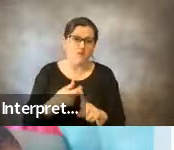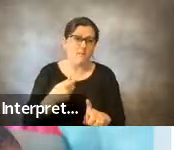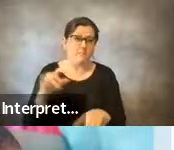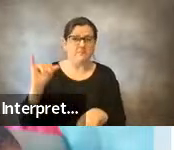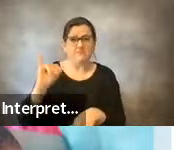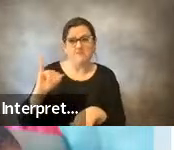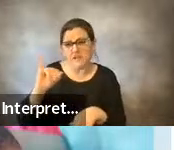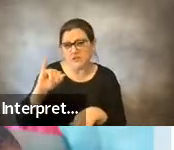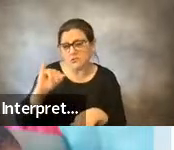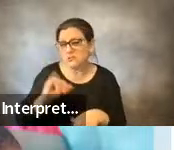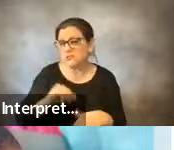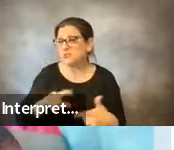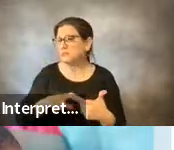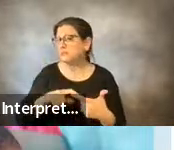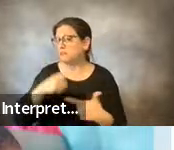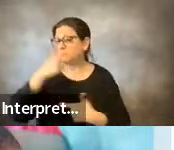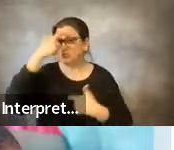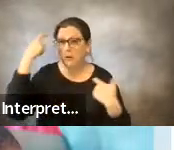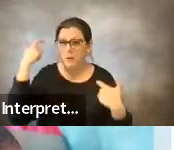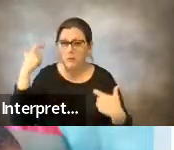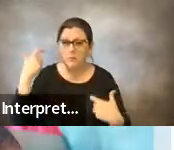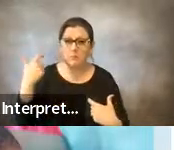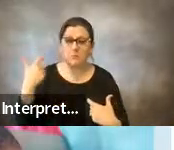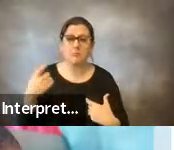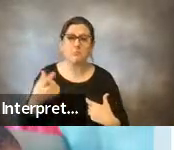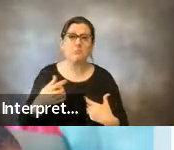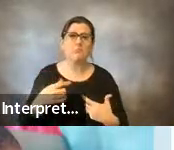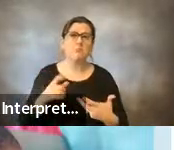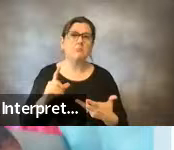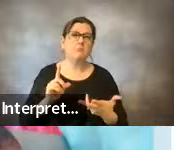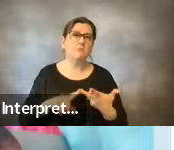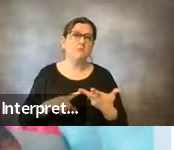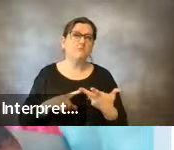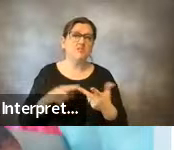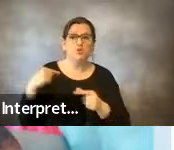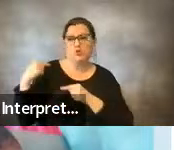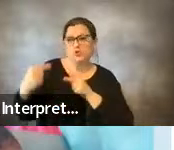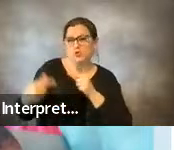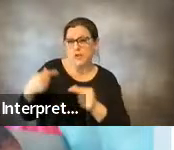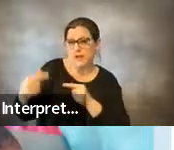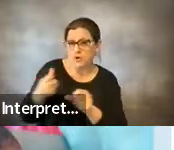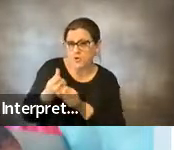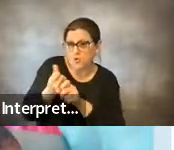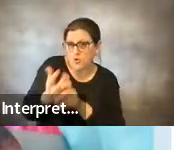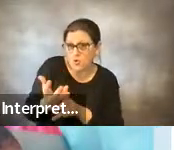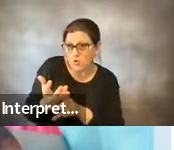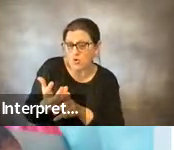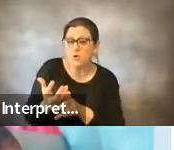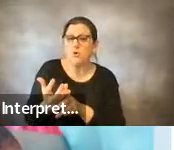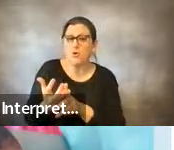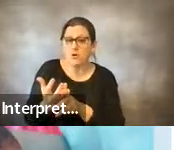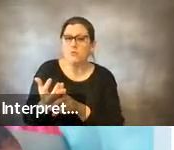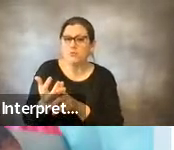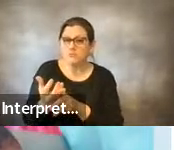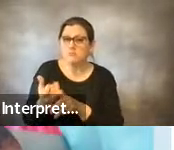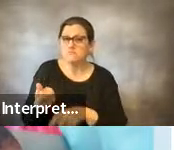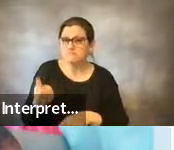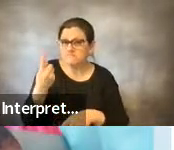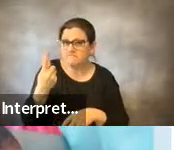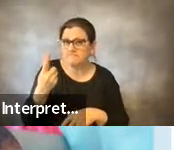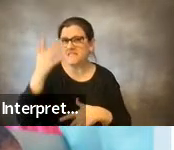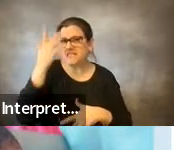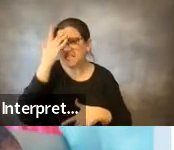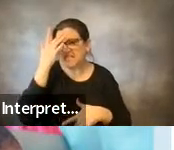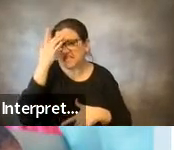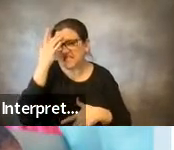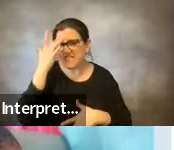or trauma. There can be genetics. So as you can see here, illness, physical